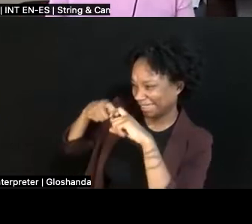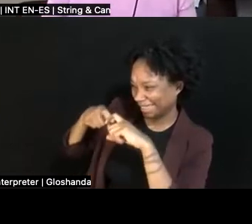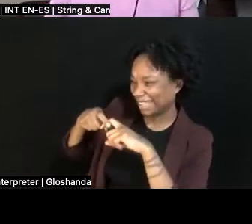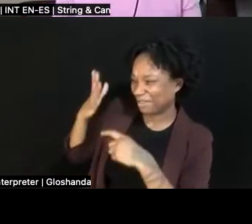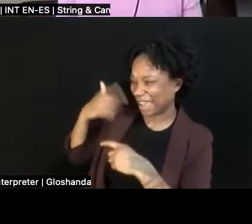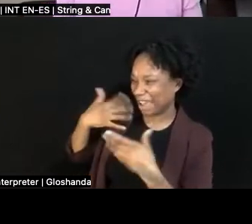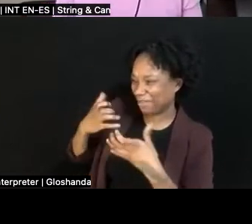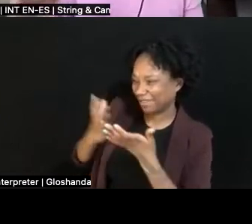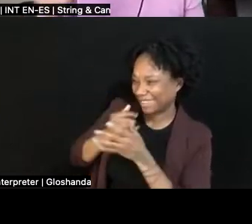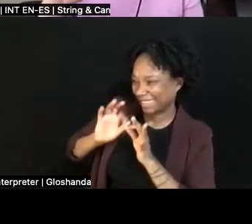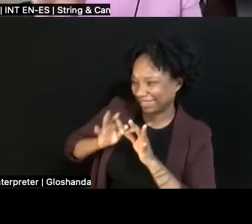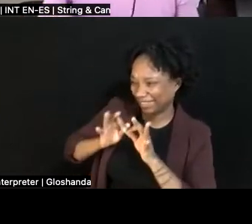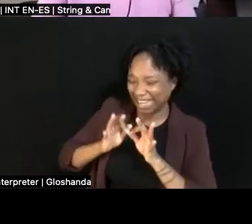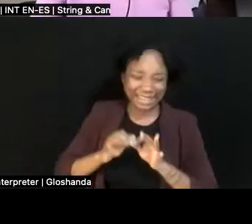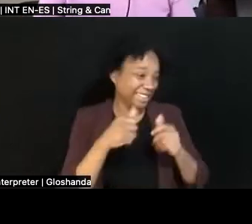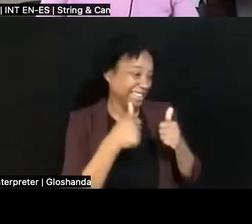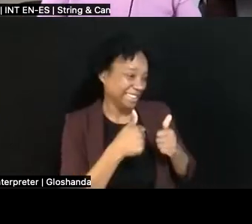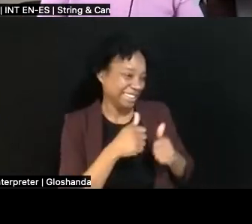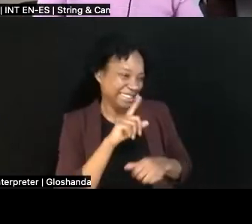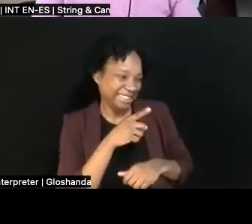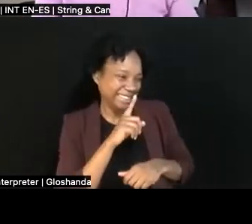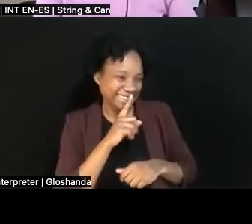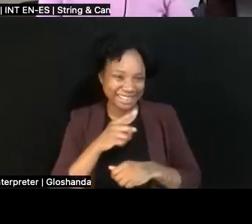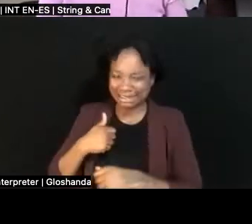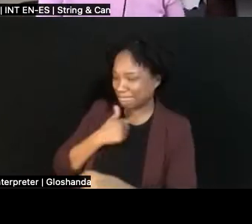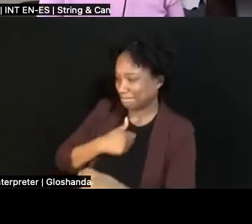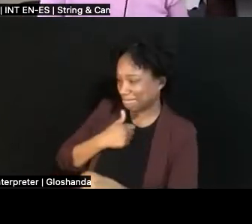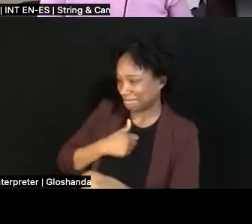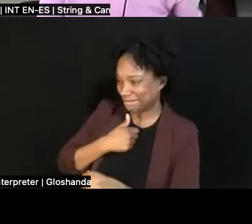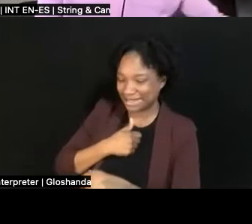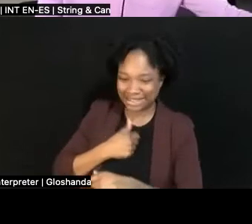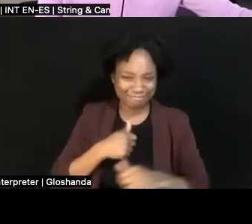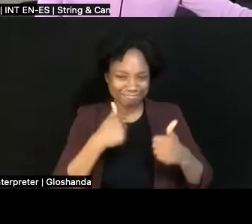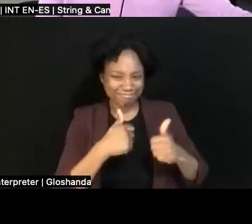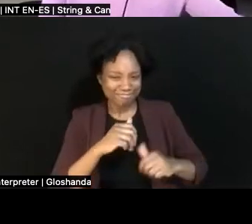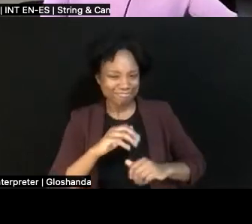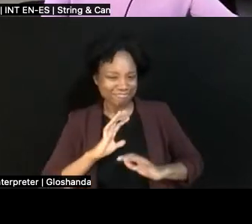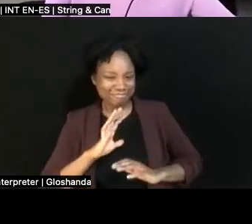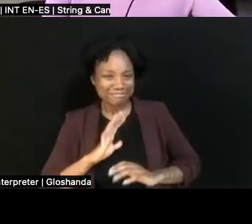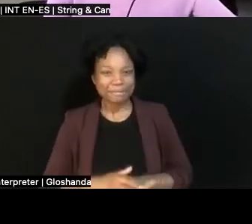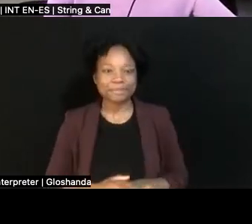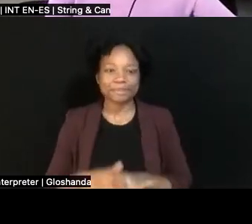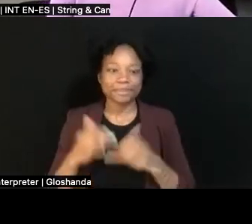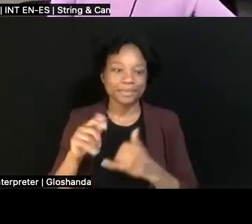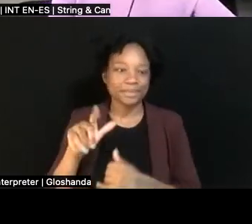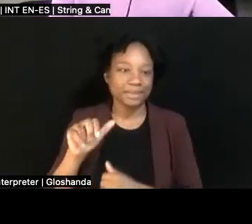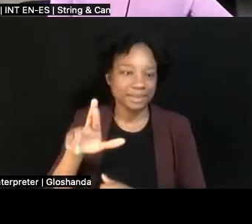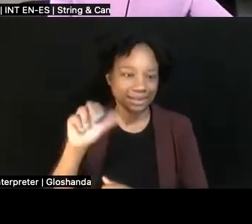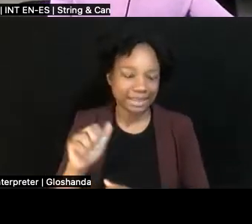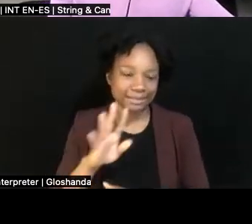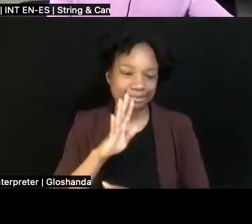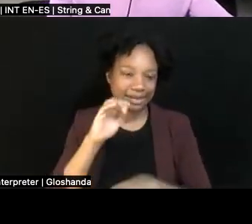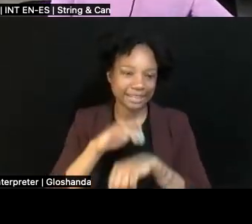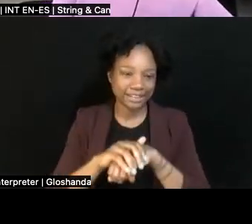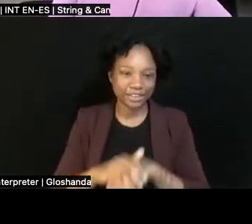interpretar. Sí. Perdón. So I just Sí. asked for a quick pause to be able to interpret. My name is Graciela